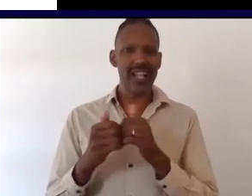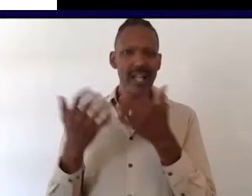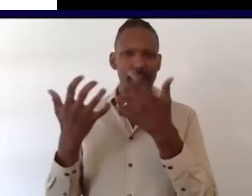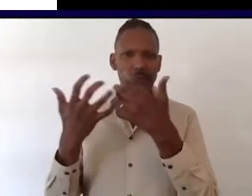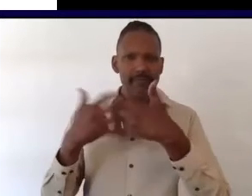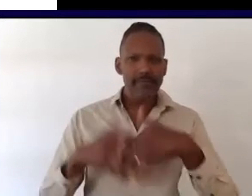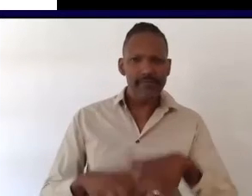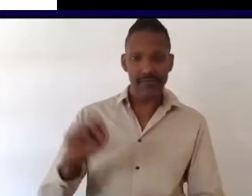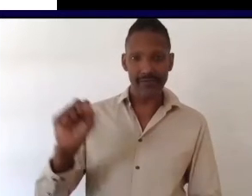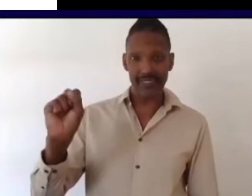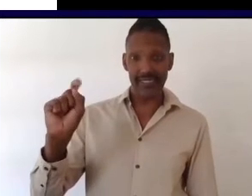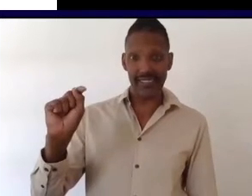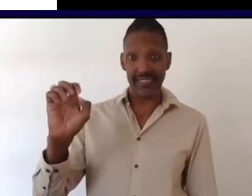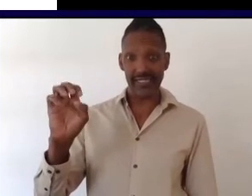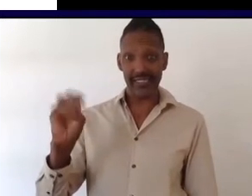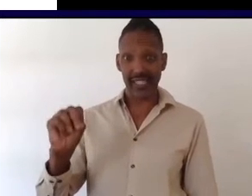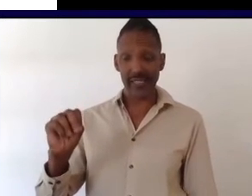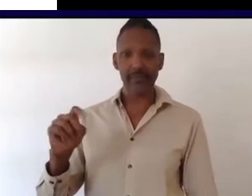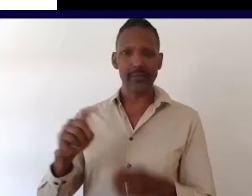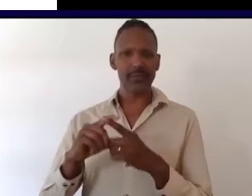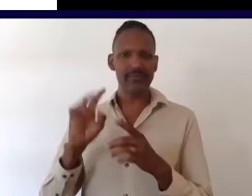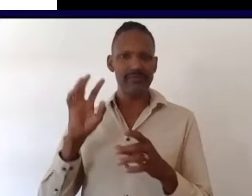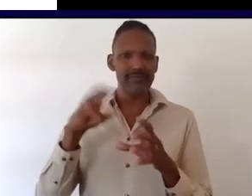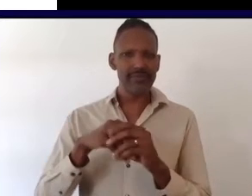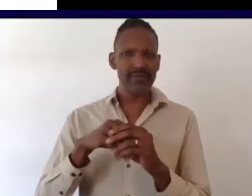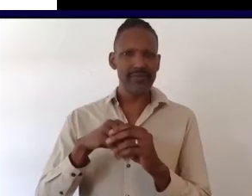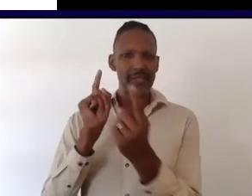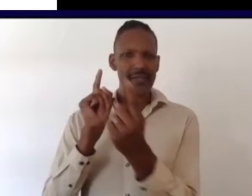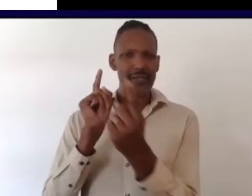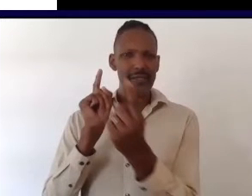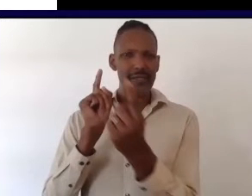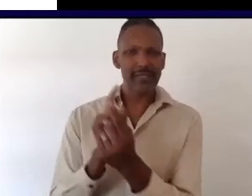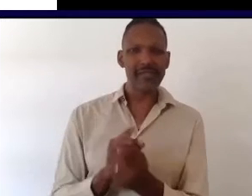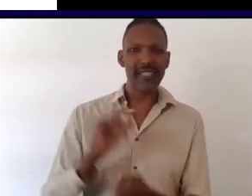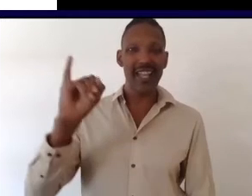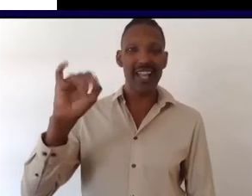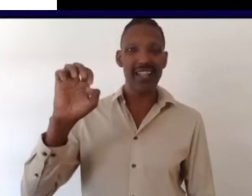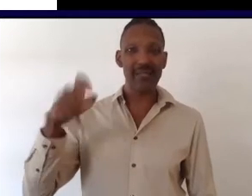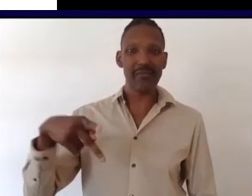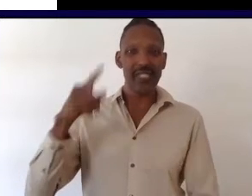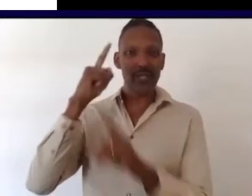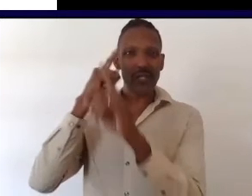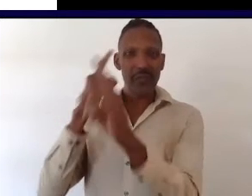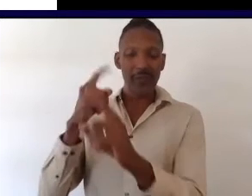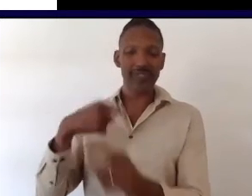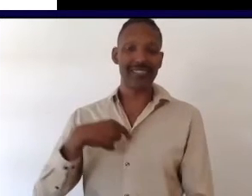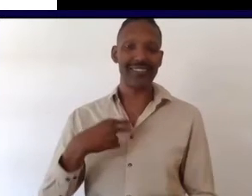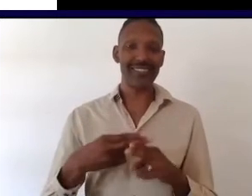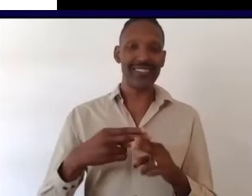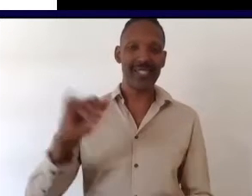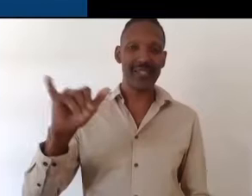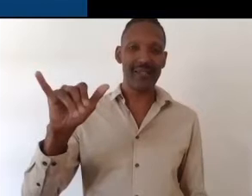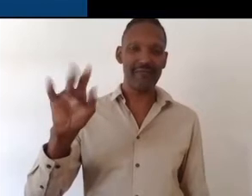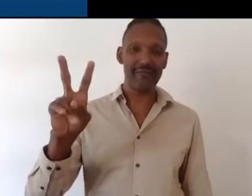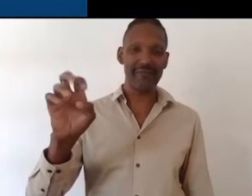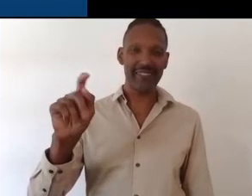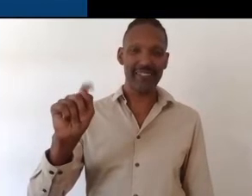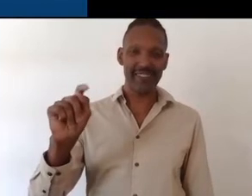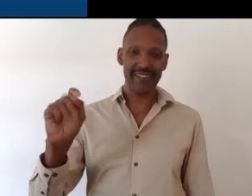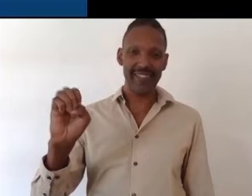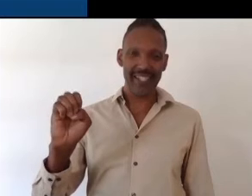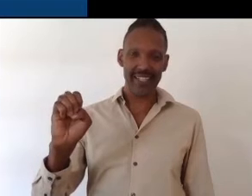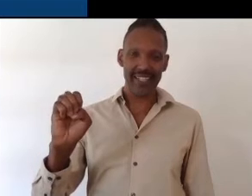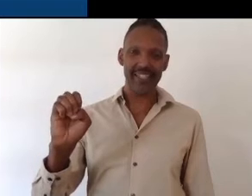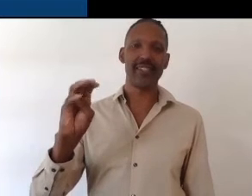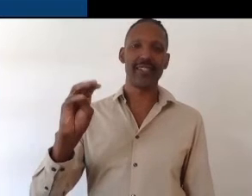Address IEP Goals. My name is Yvette Mere-Cook, and I'm thrilled to be part of STEMIEFest 2020. During